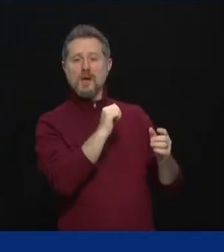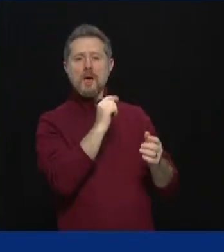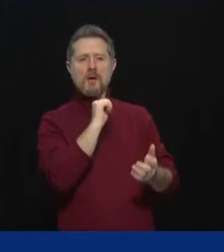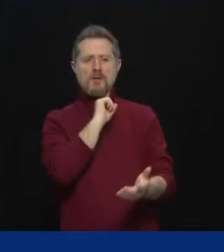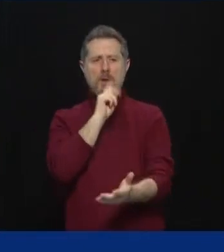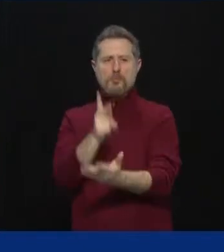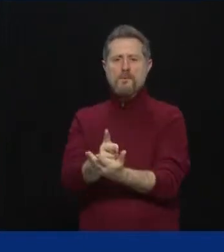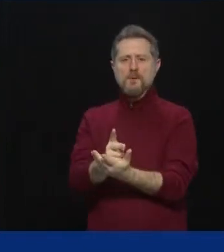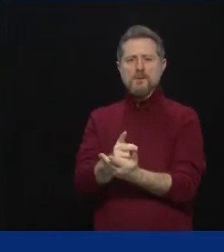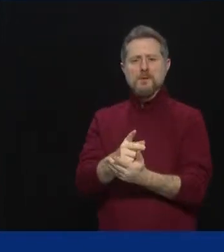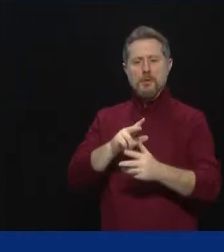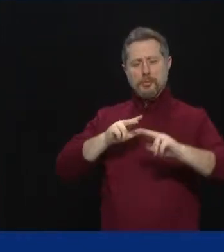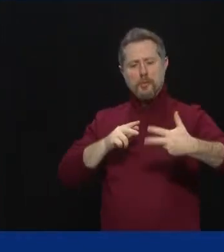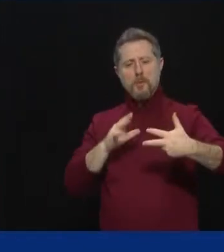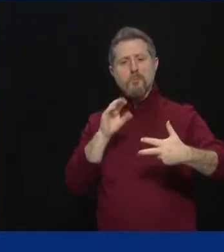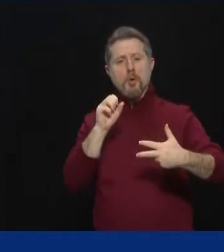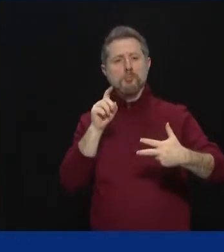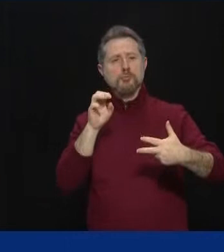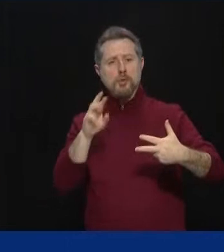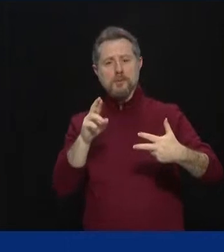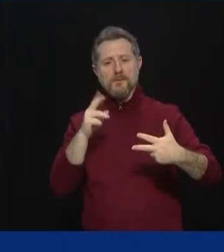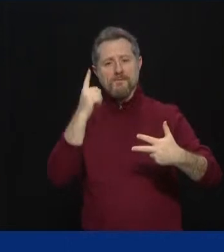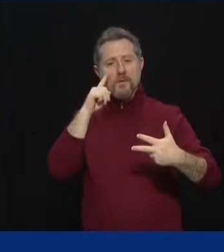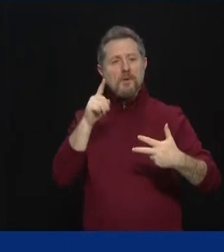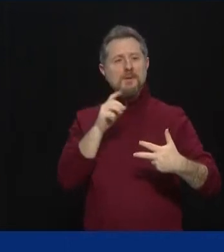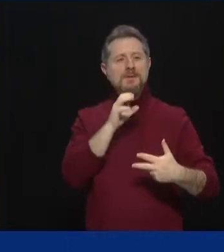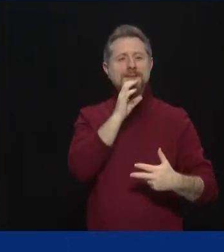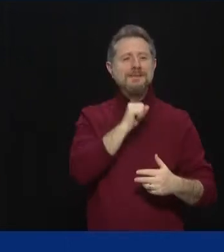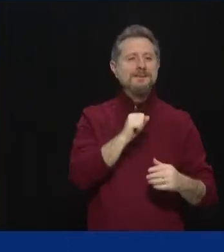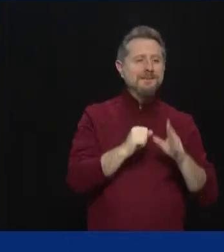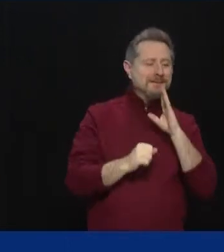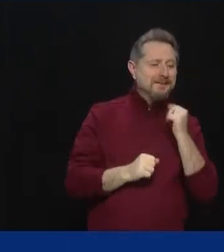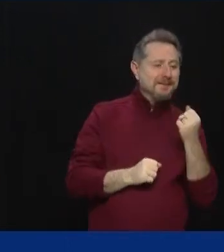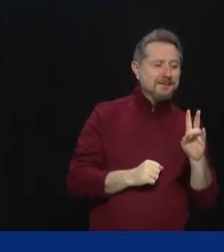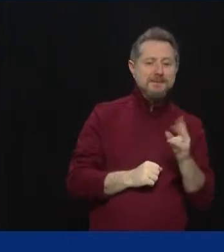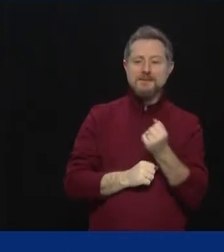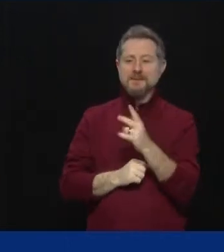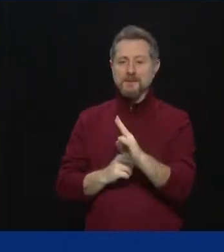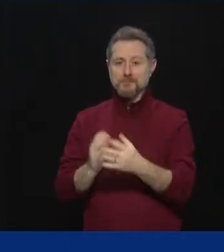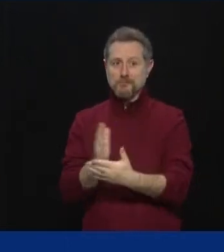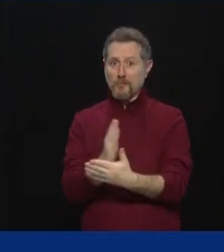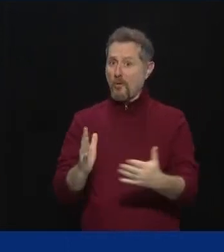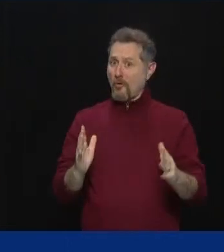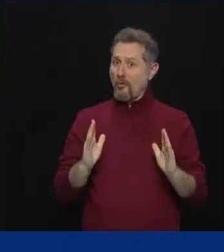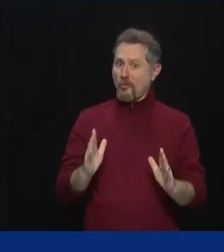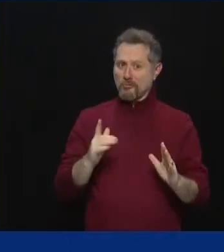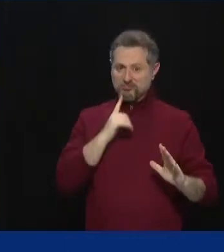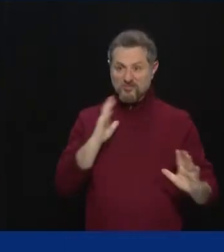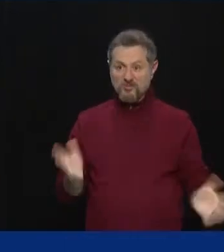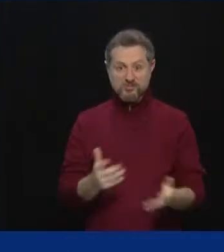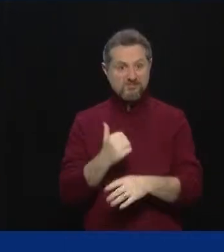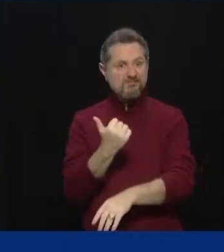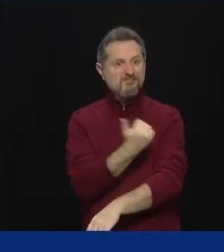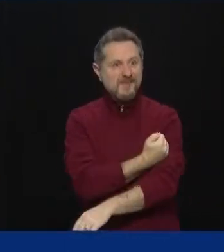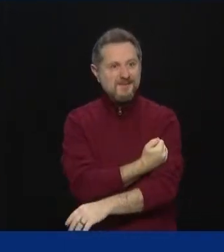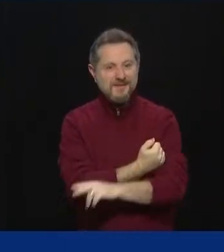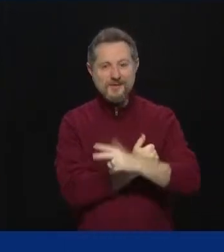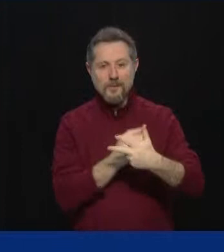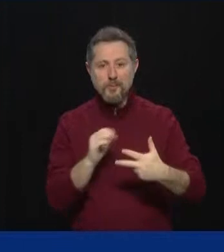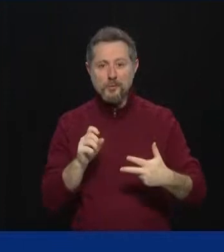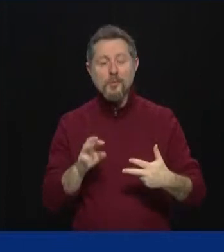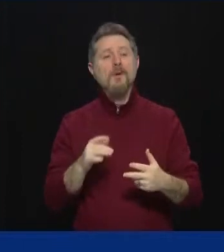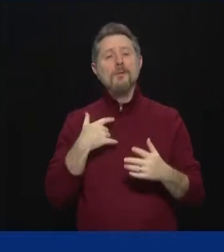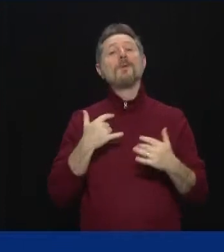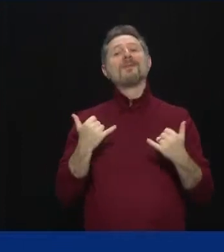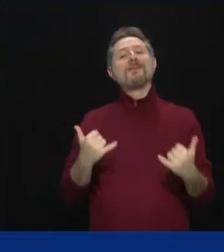16 to 17-year-olds. Therefore, I encourage everyone, first of all, get the vaccine, but also now that we have a broadening age group for